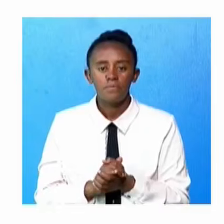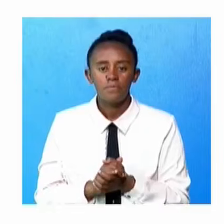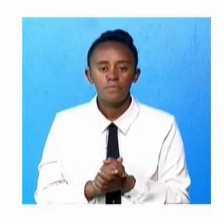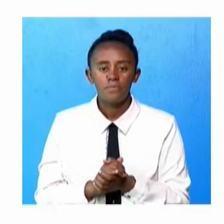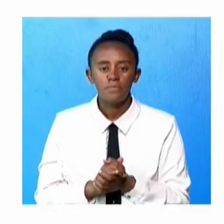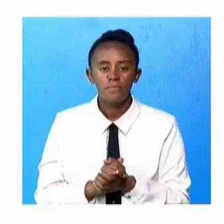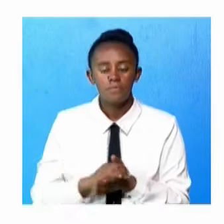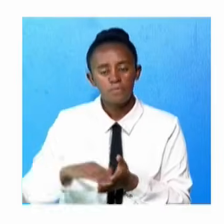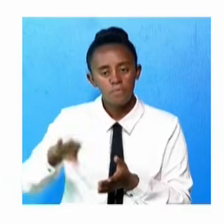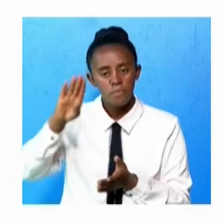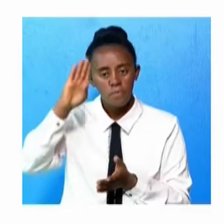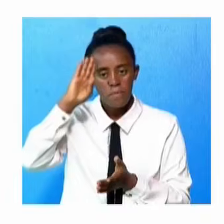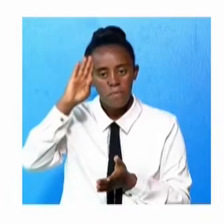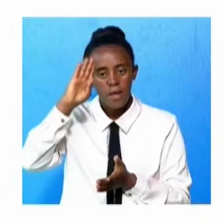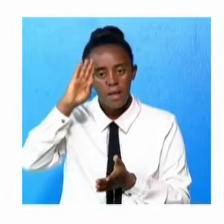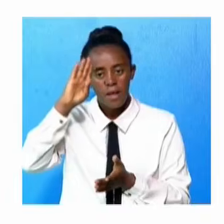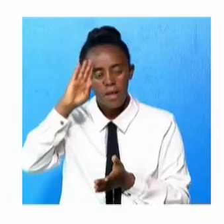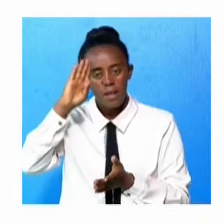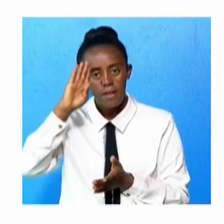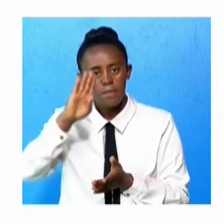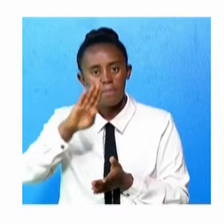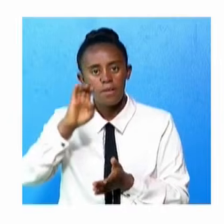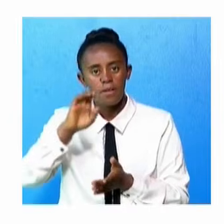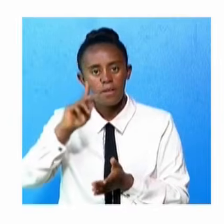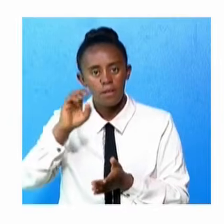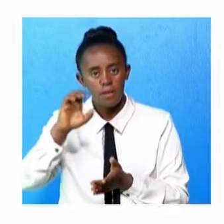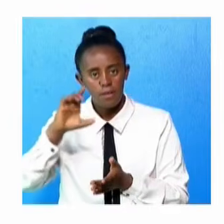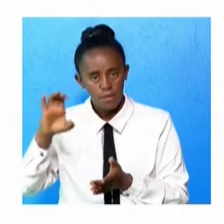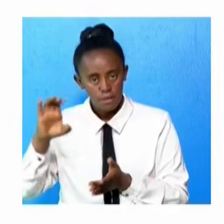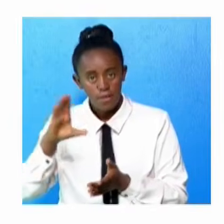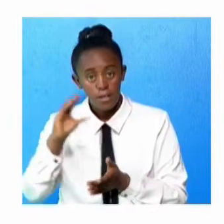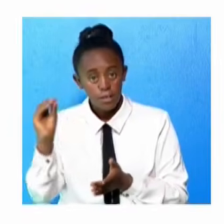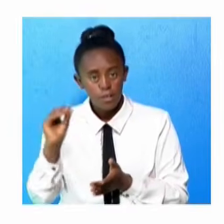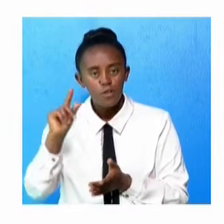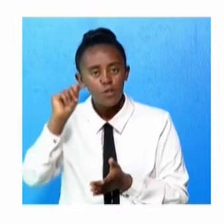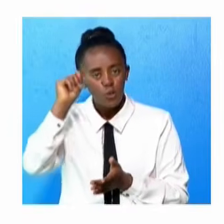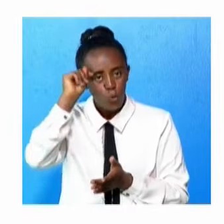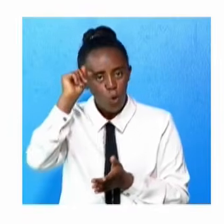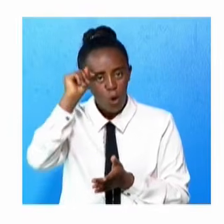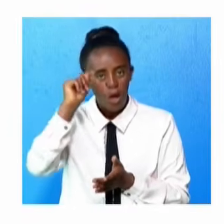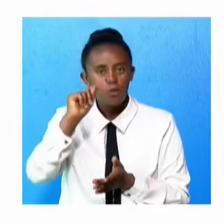Bagala, and Tola.